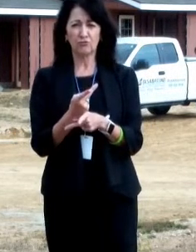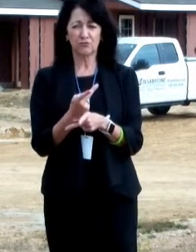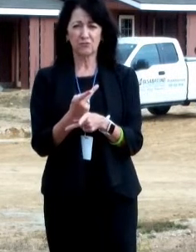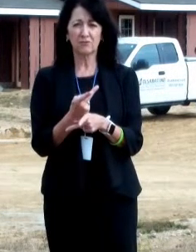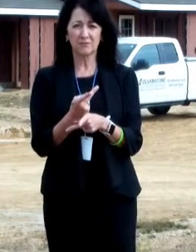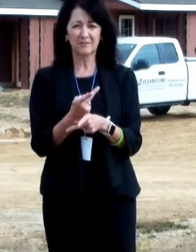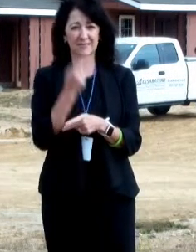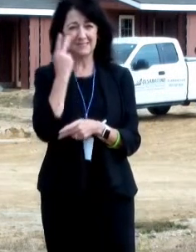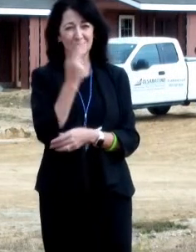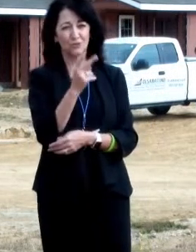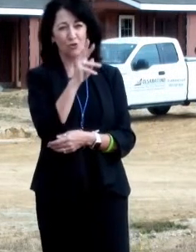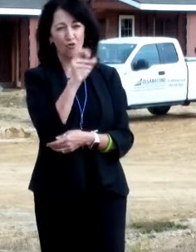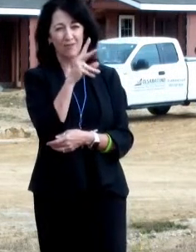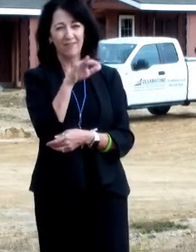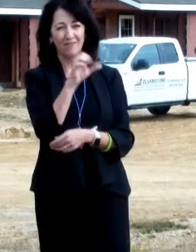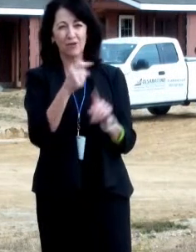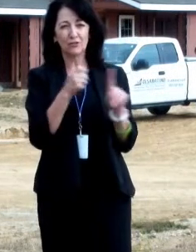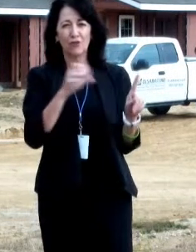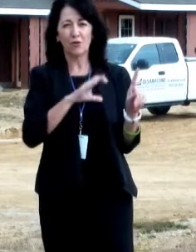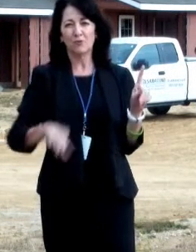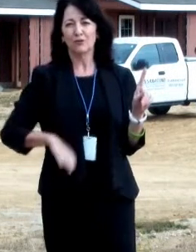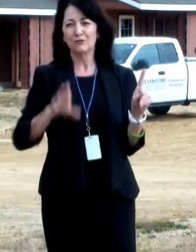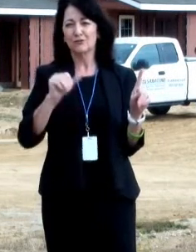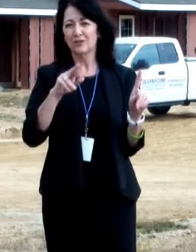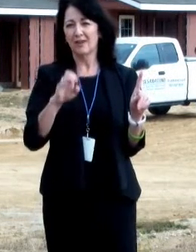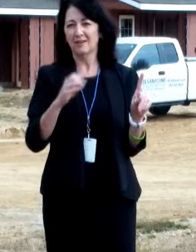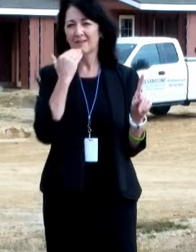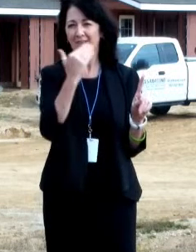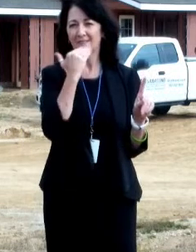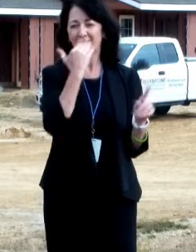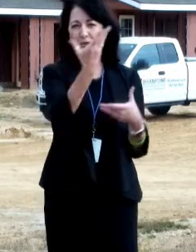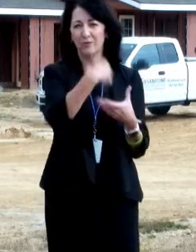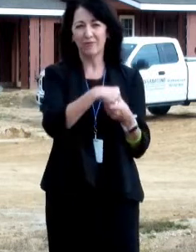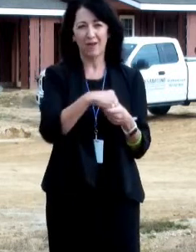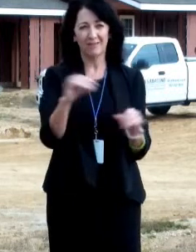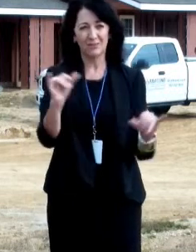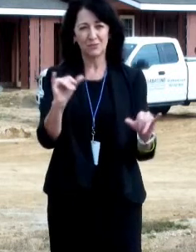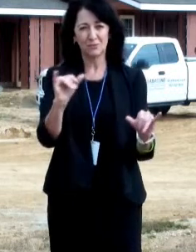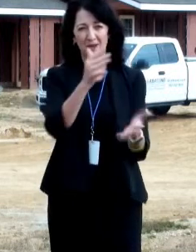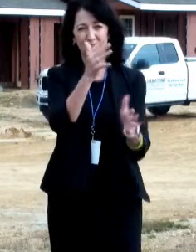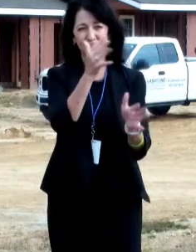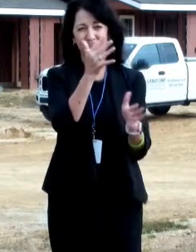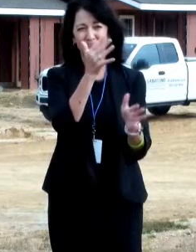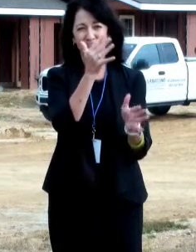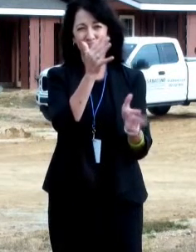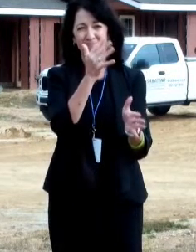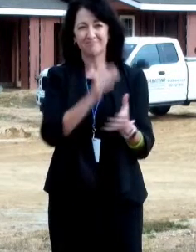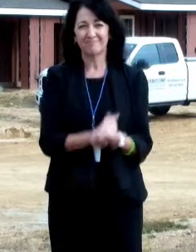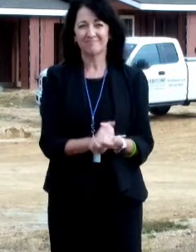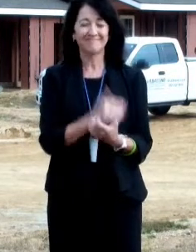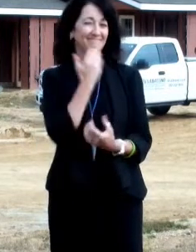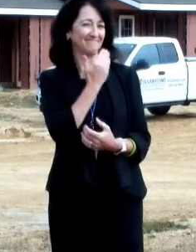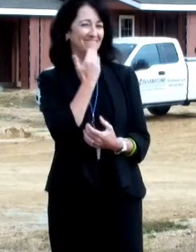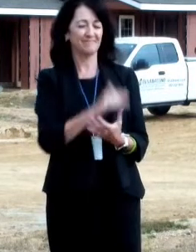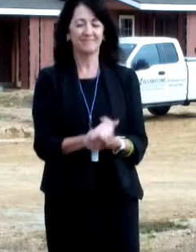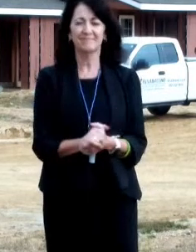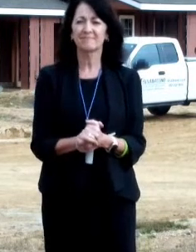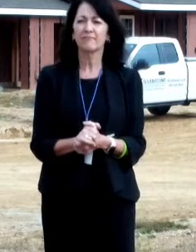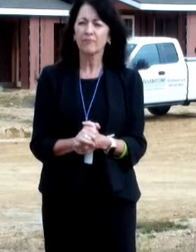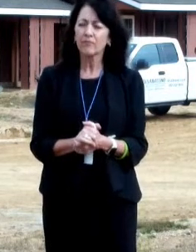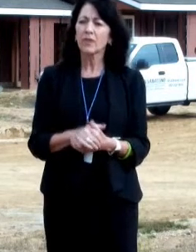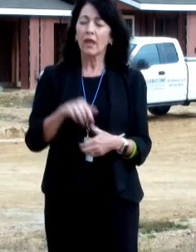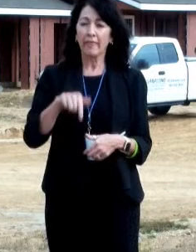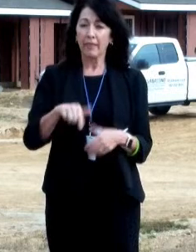Bettina Riveras from Christiana Care. Thank you for being involved as well. And as I said, this is not a new